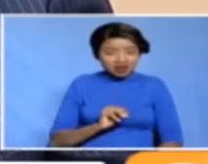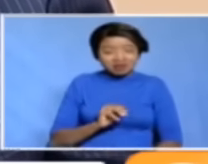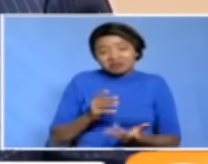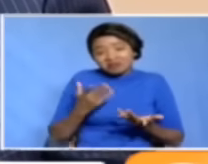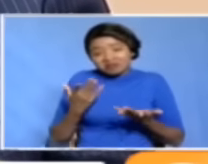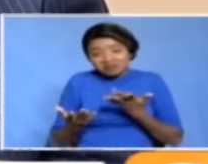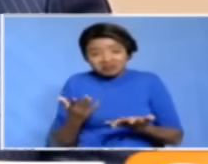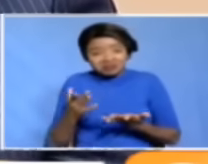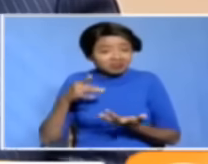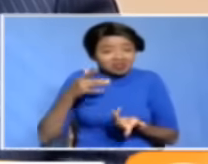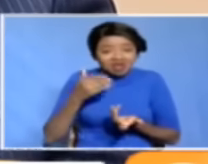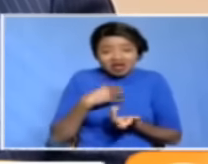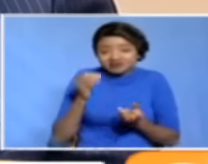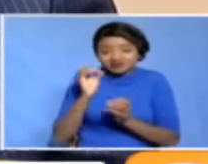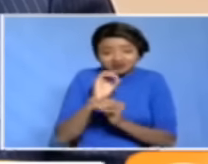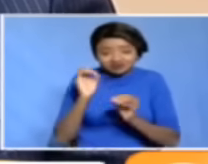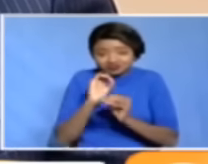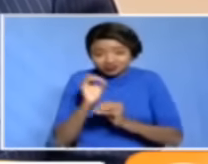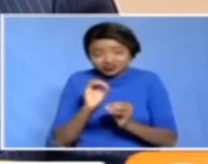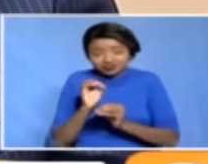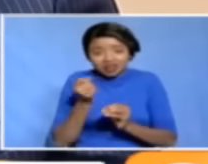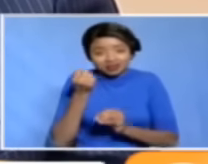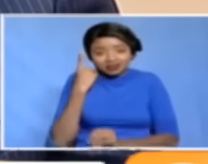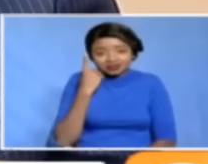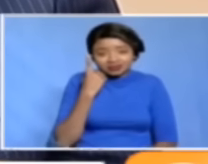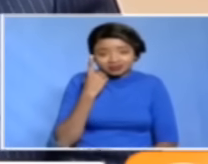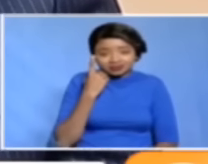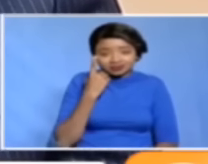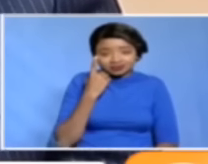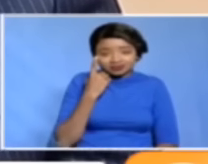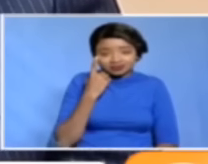or not there. Number two,